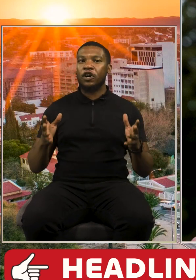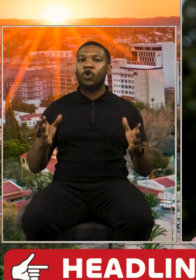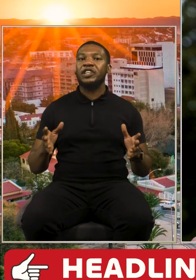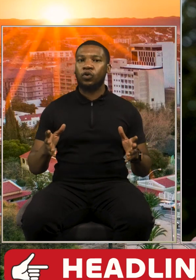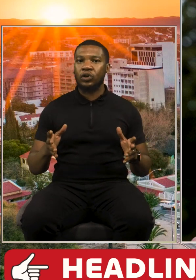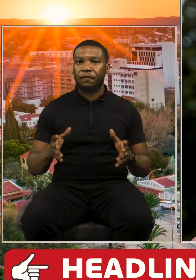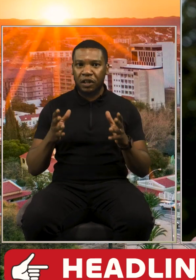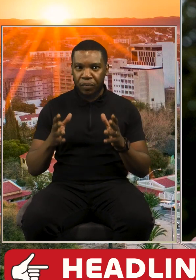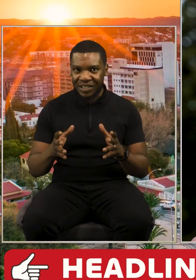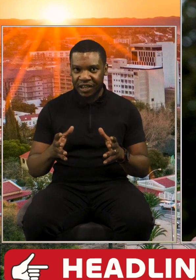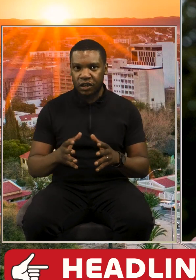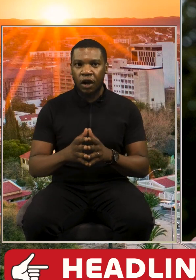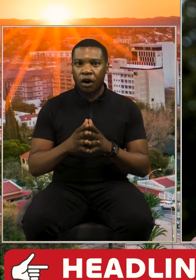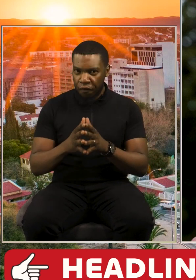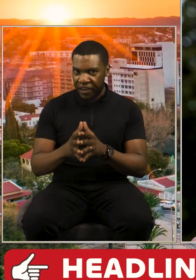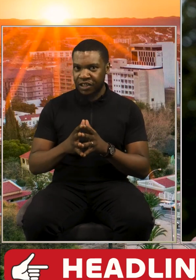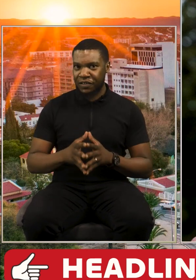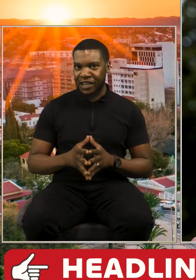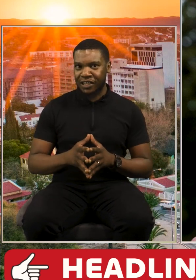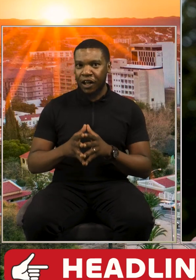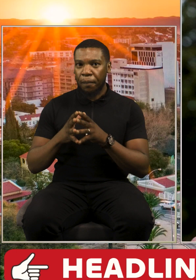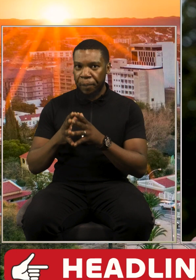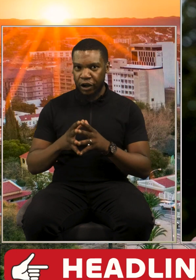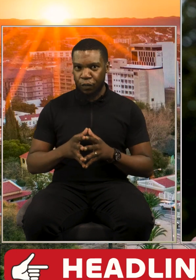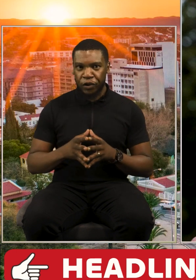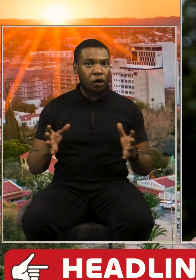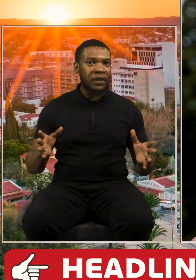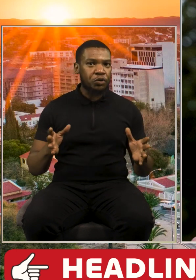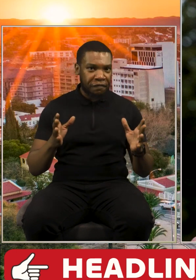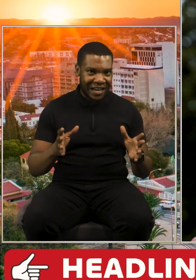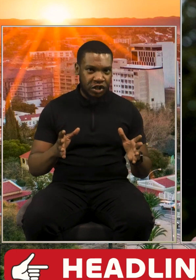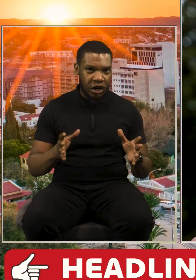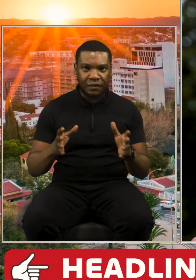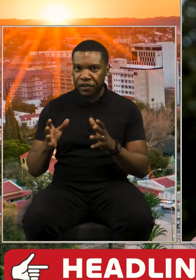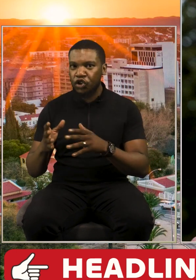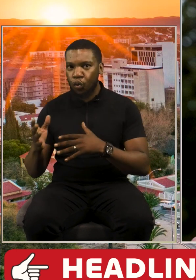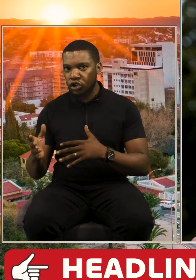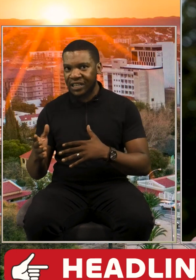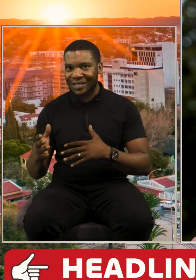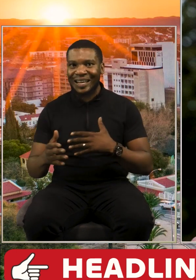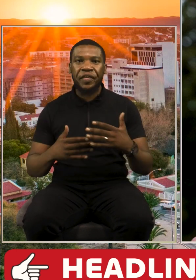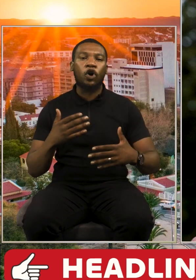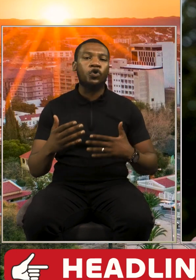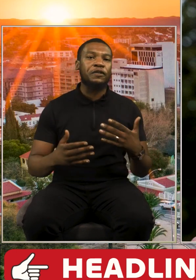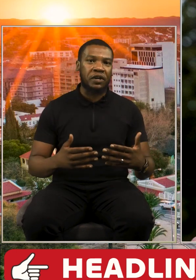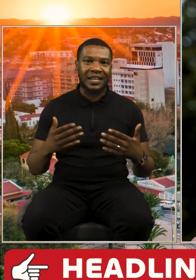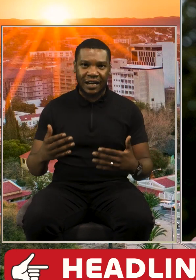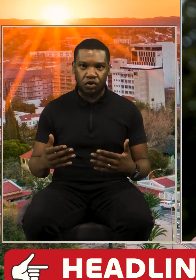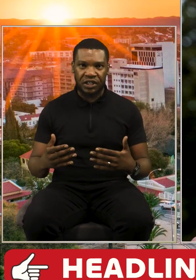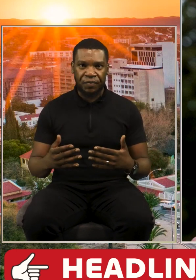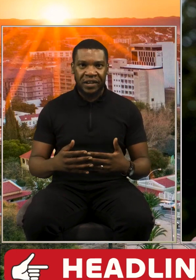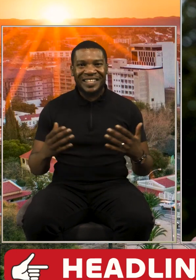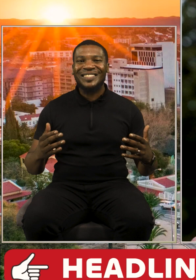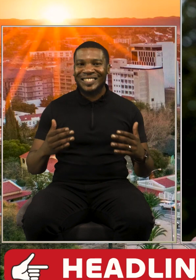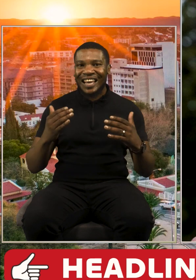arrange a crash course for the president of heads of state. Bingo. Complete with flashcards featuring world leaders and their corresponding